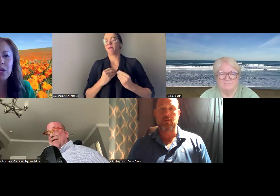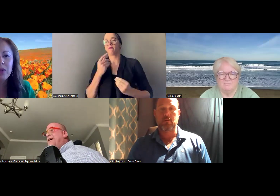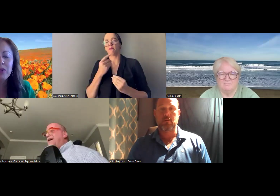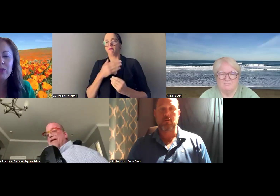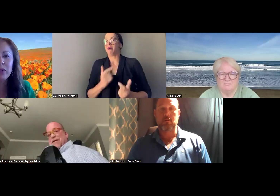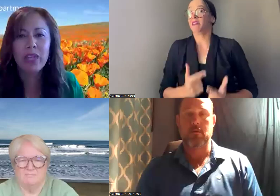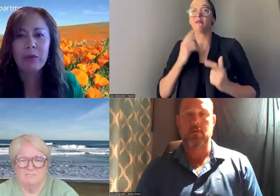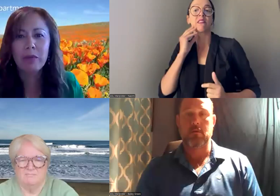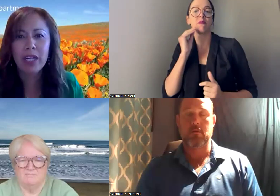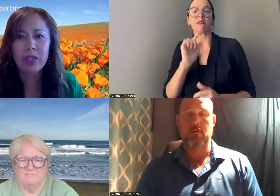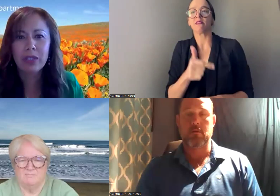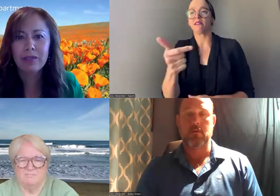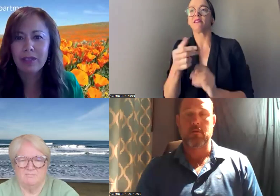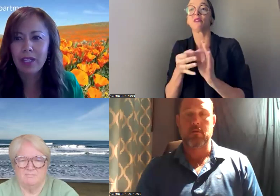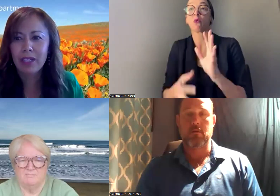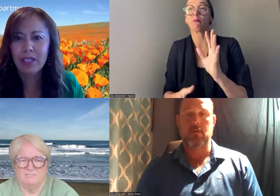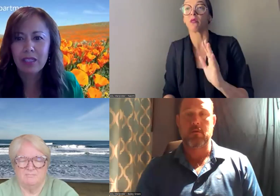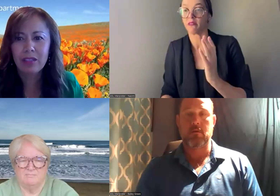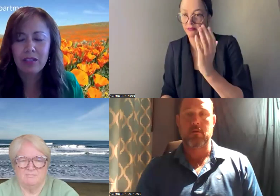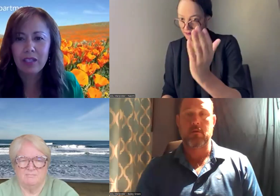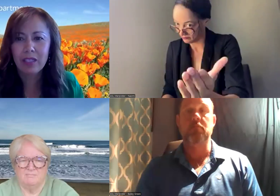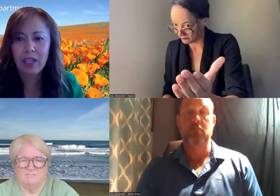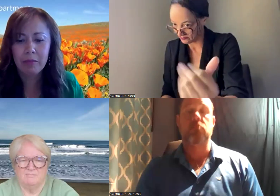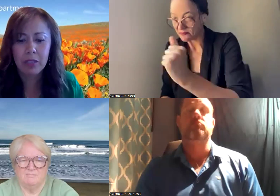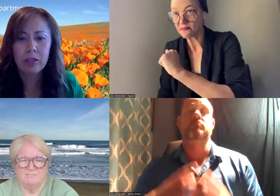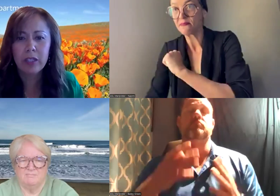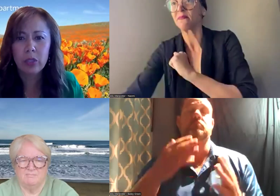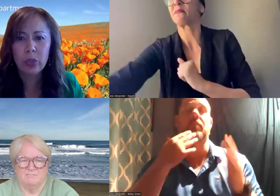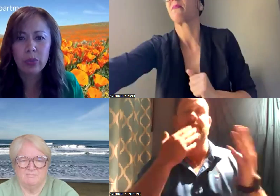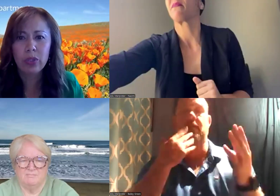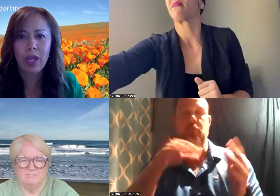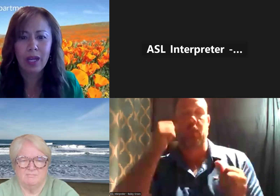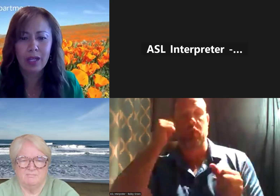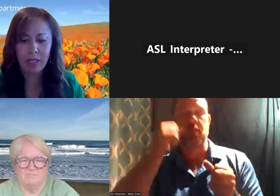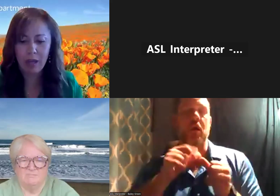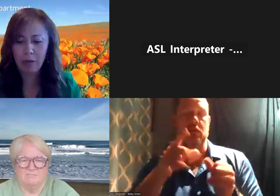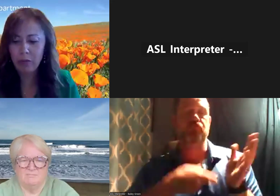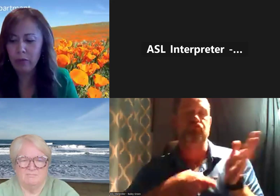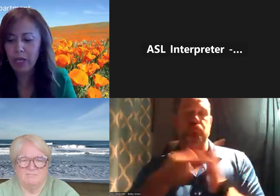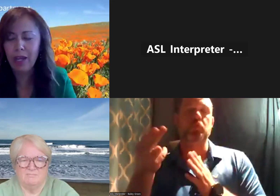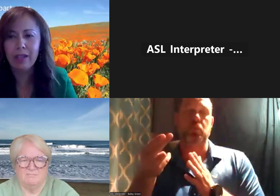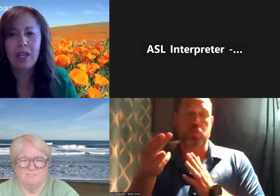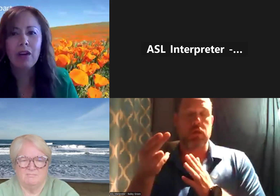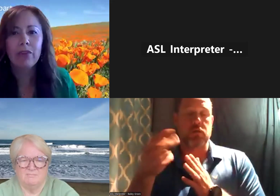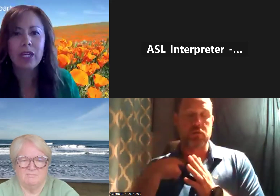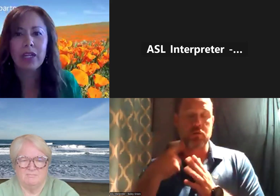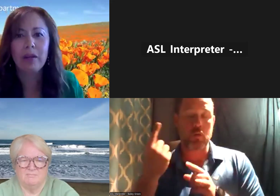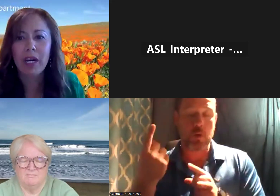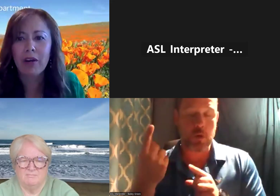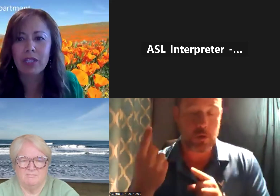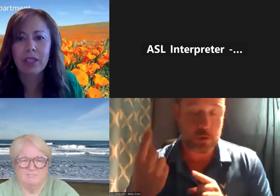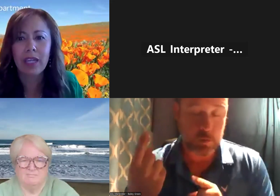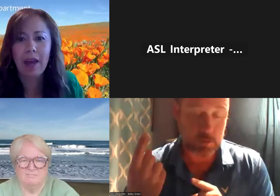Thank you, Peter, for that reminder. It's absolutely the truth. And we can't